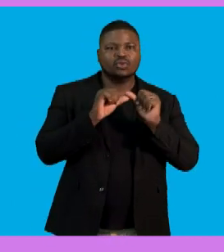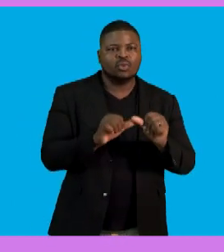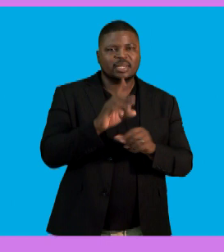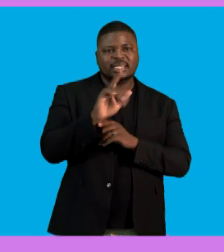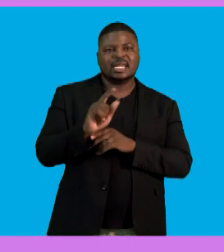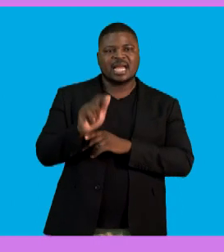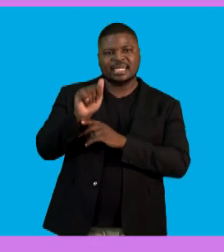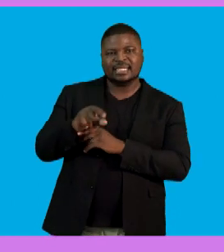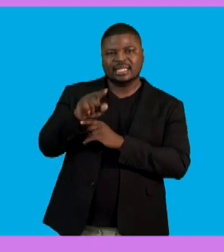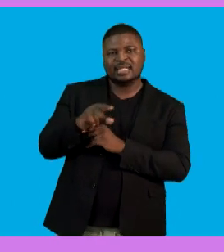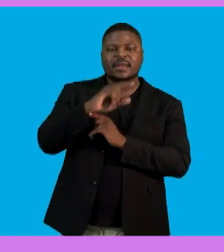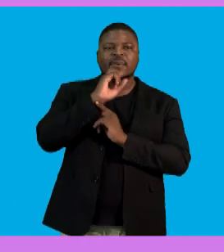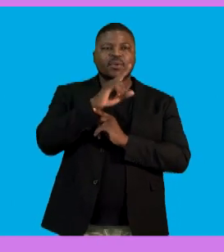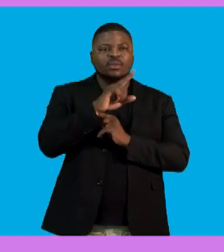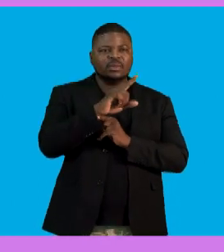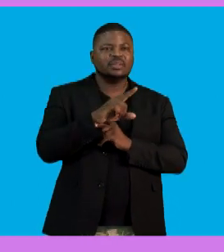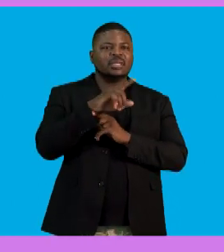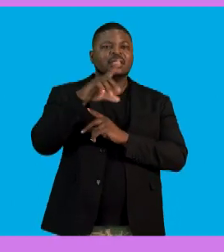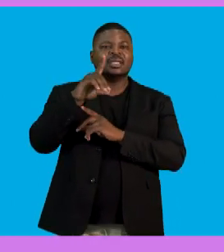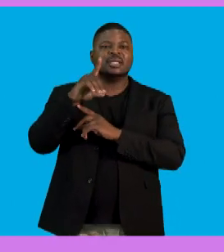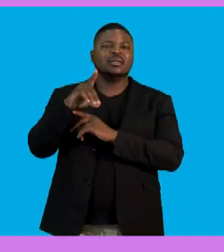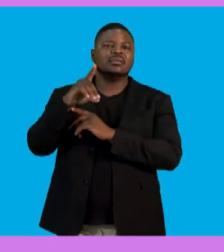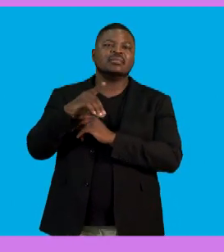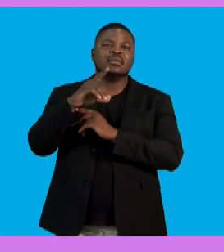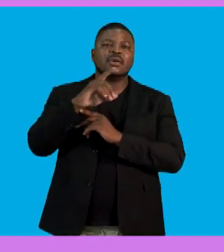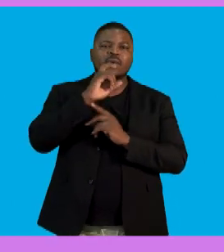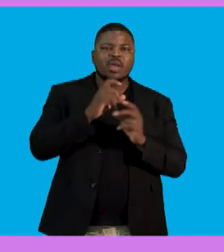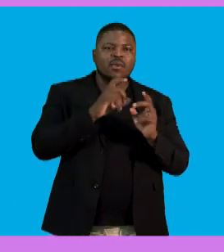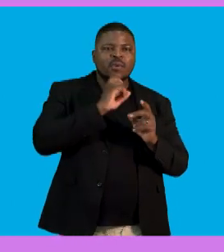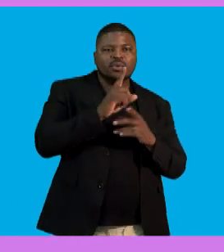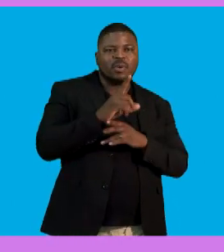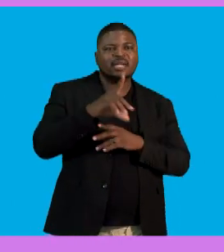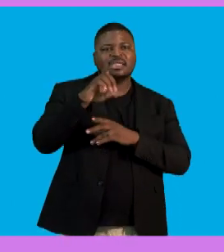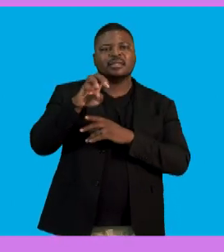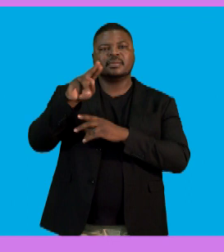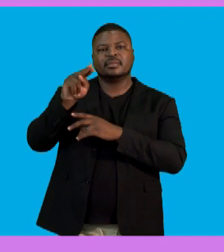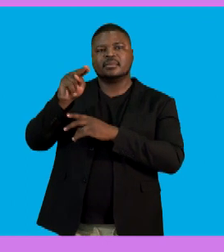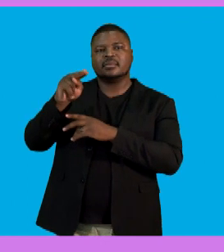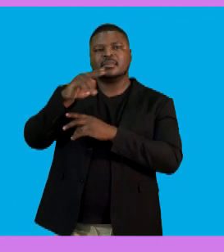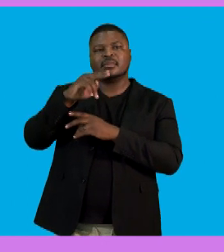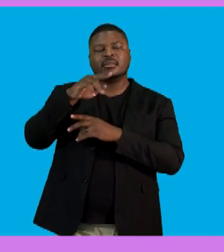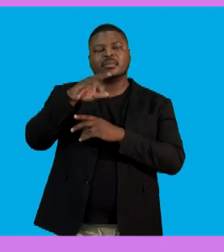and fractions. Aha. Discrete data, data that can only have certain values,